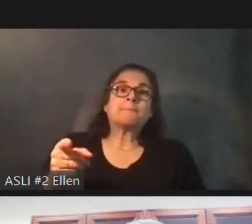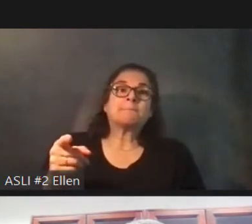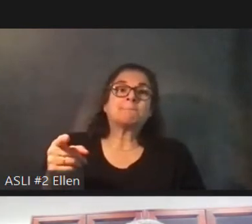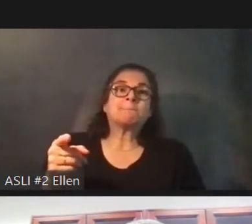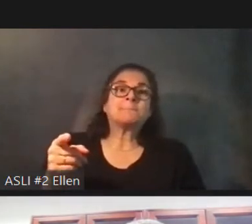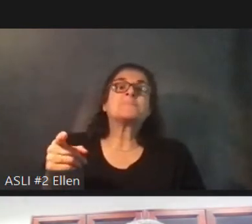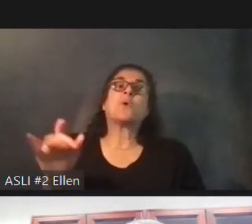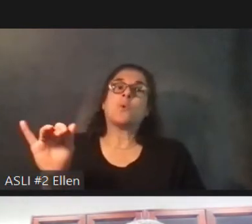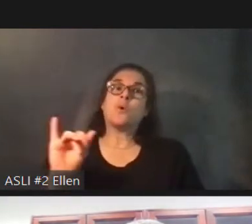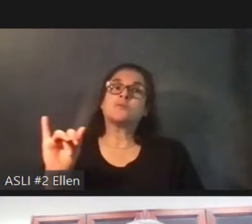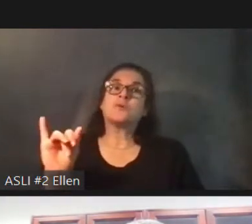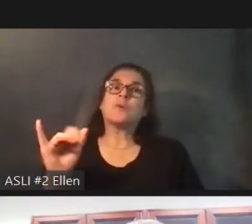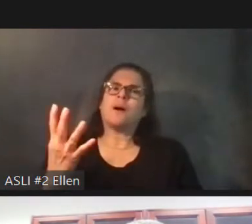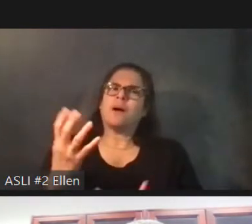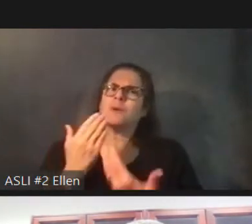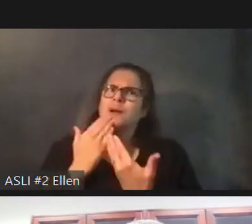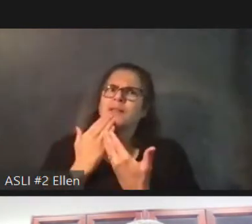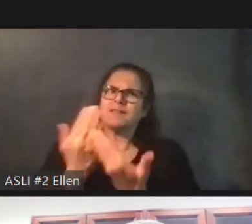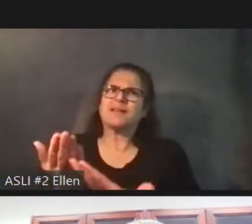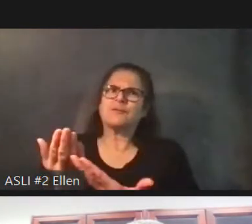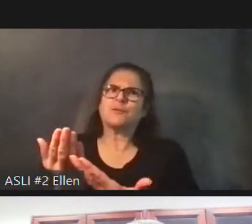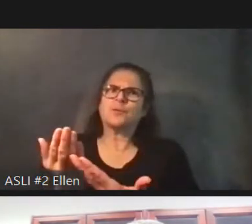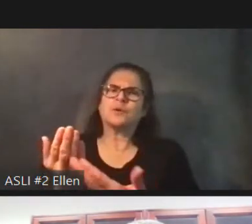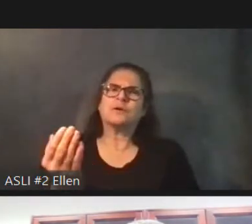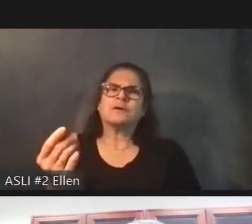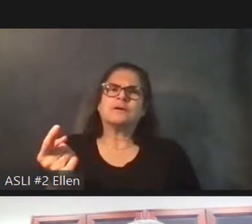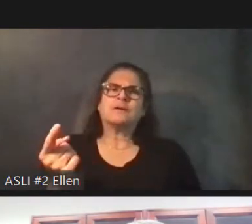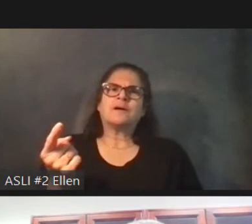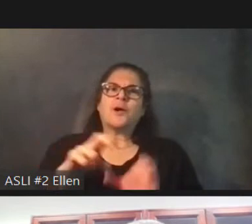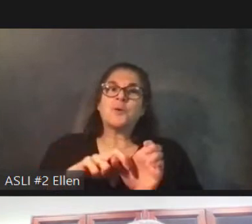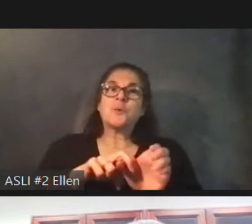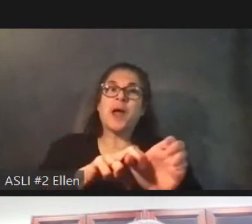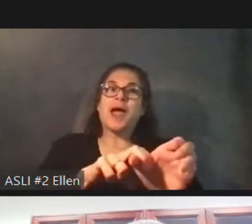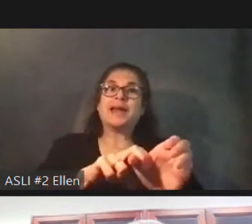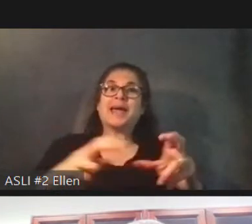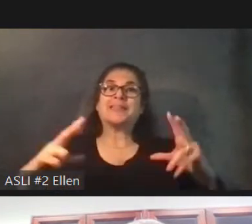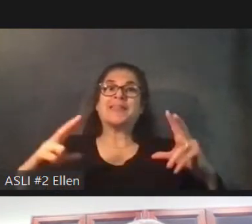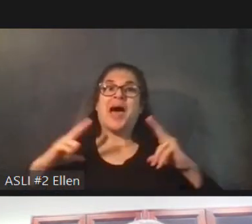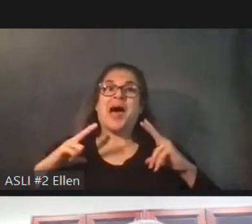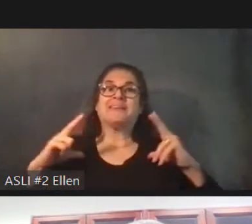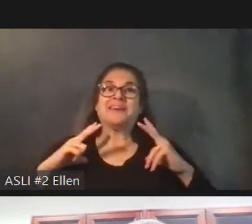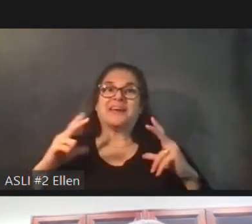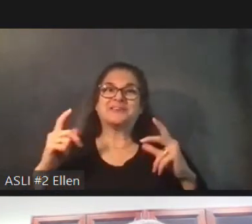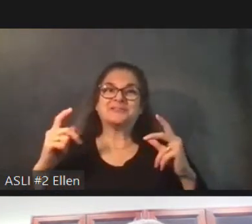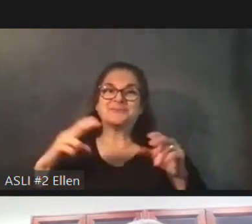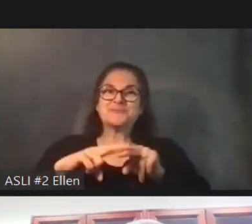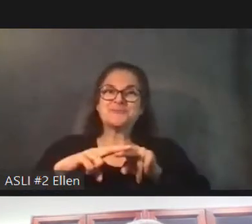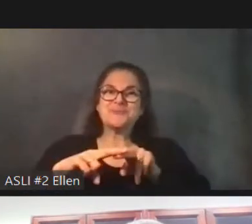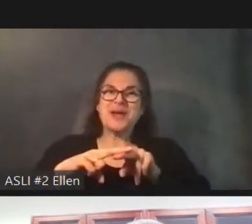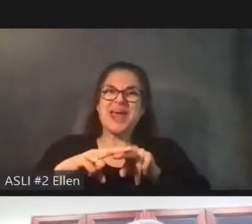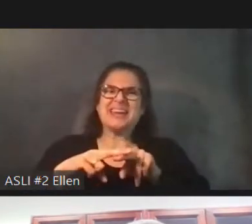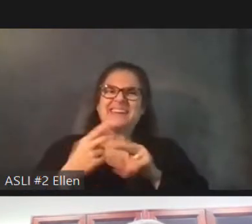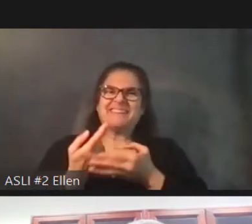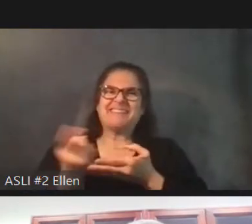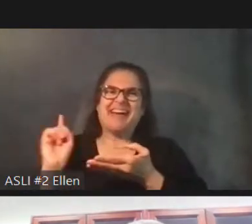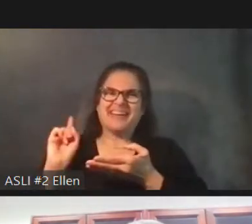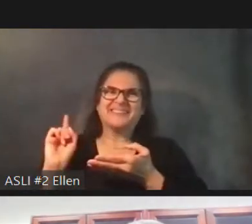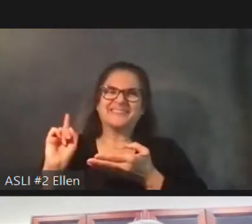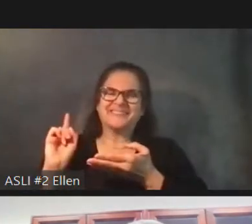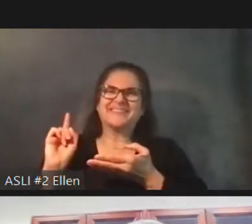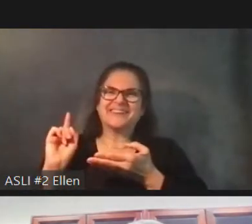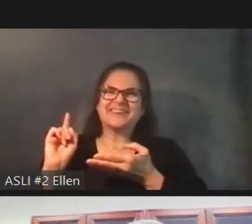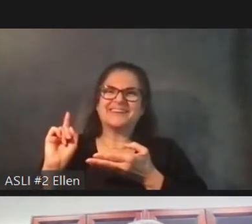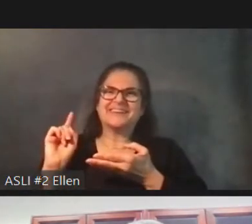I also wanted to thank you for taking a ride on a holiday train last week. I